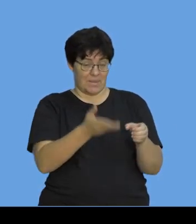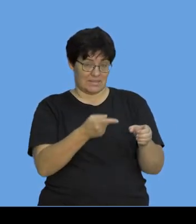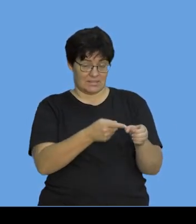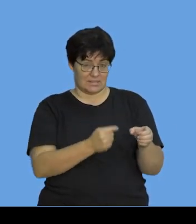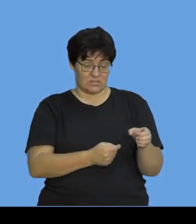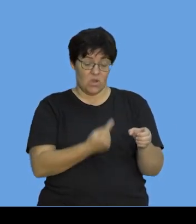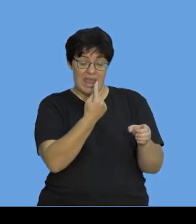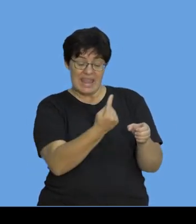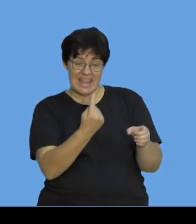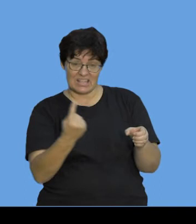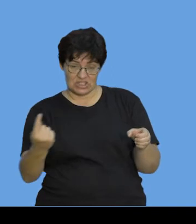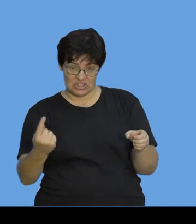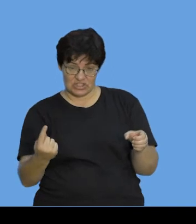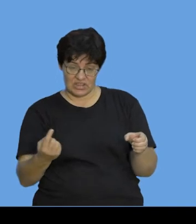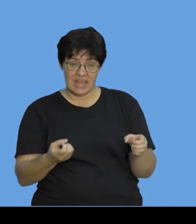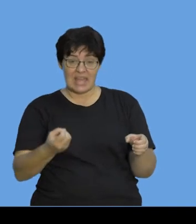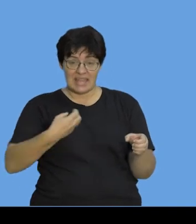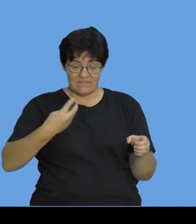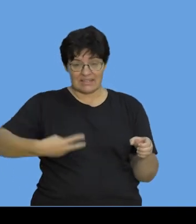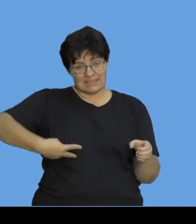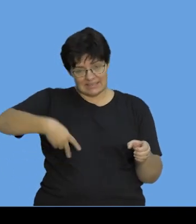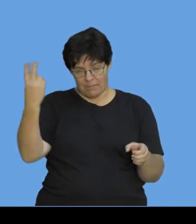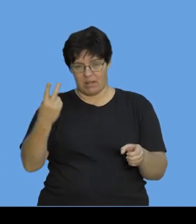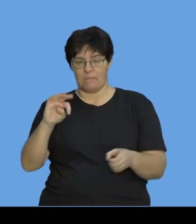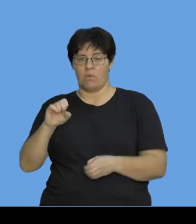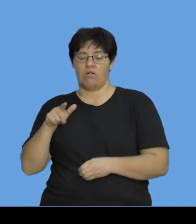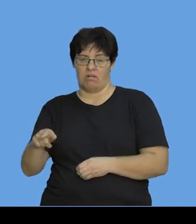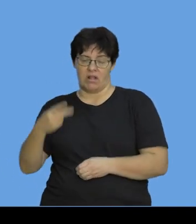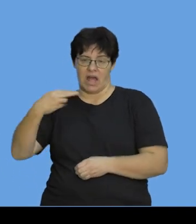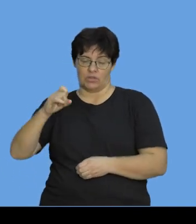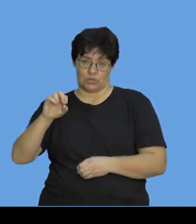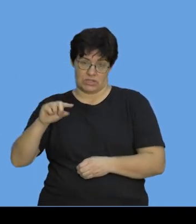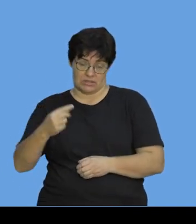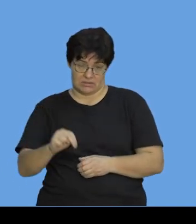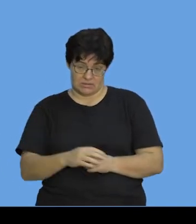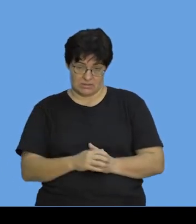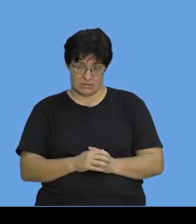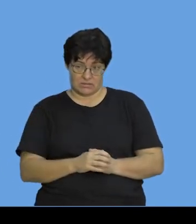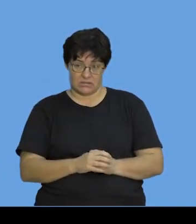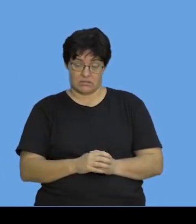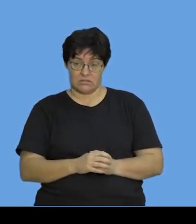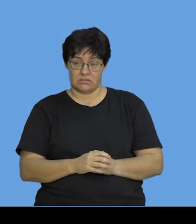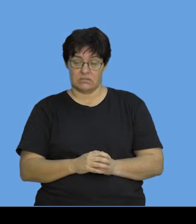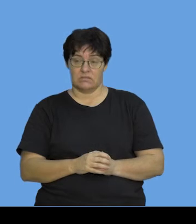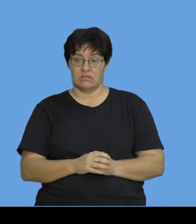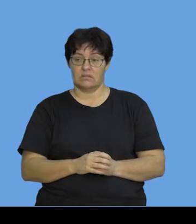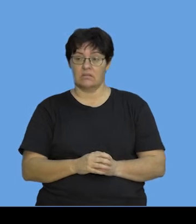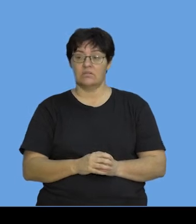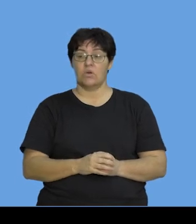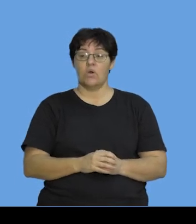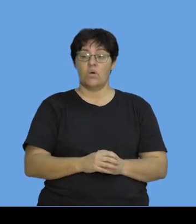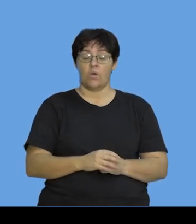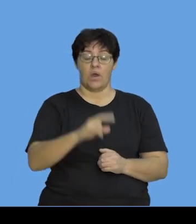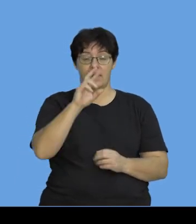us double the number of moles of hydrogen. So in other words, number of moles of hydrogen based